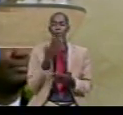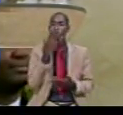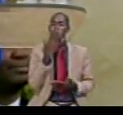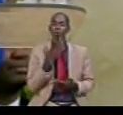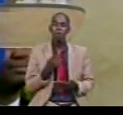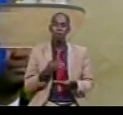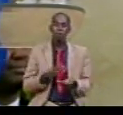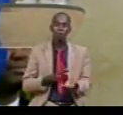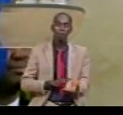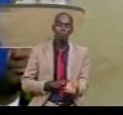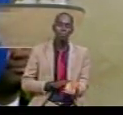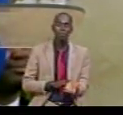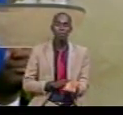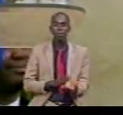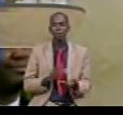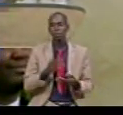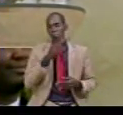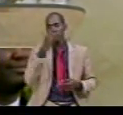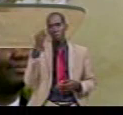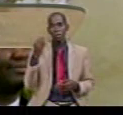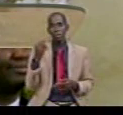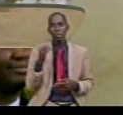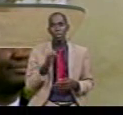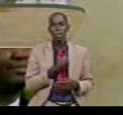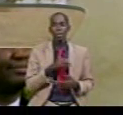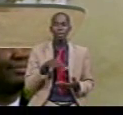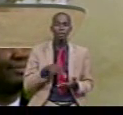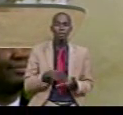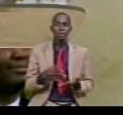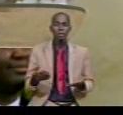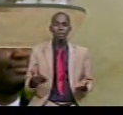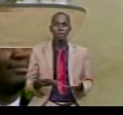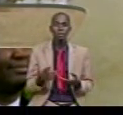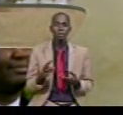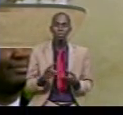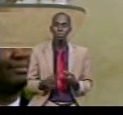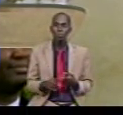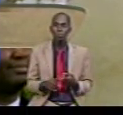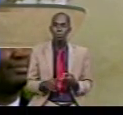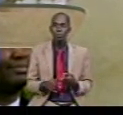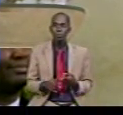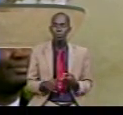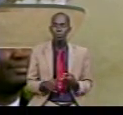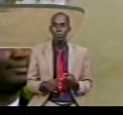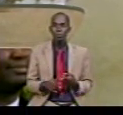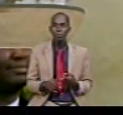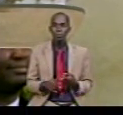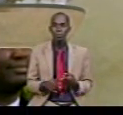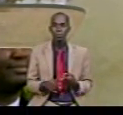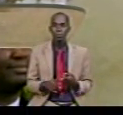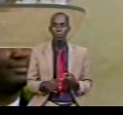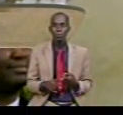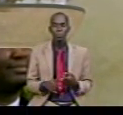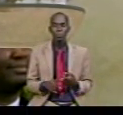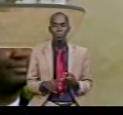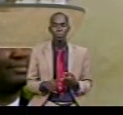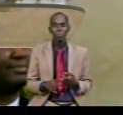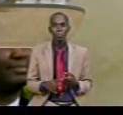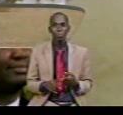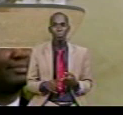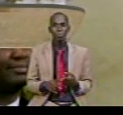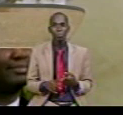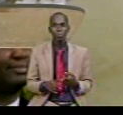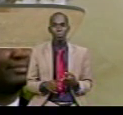I stand here as a testimony to the cross-cultural mission of the ministry